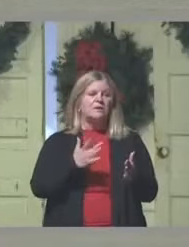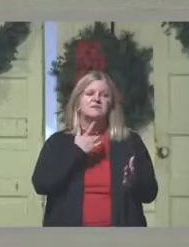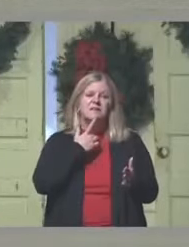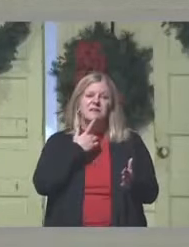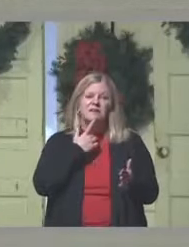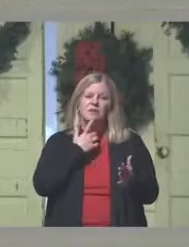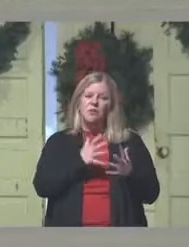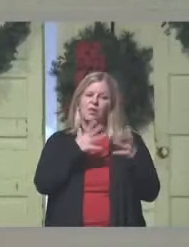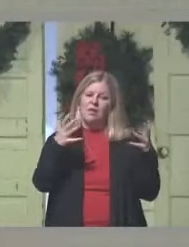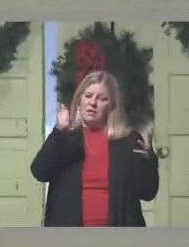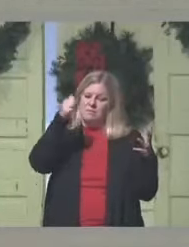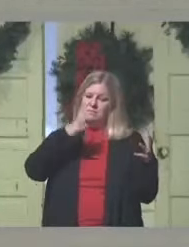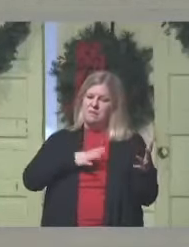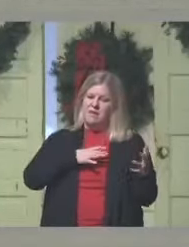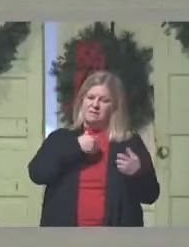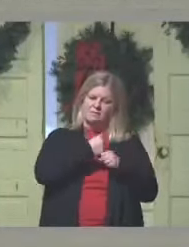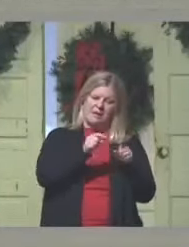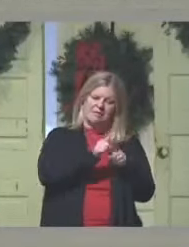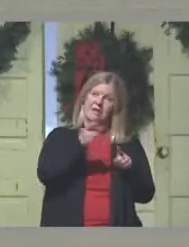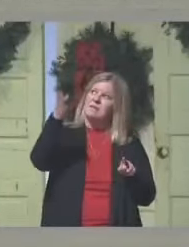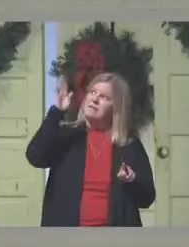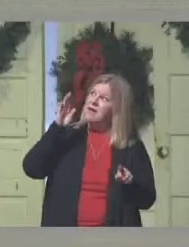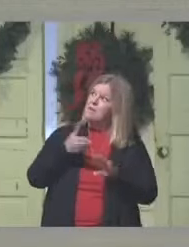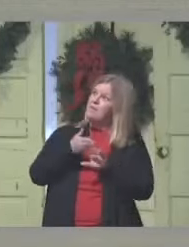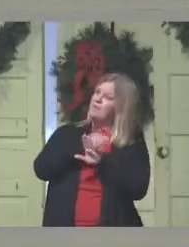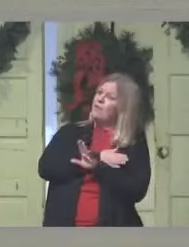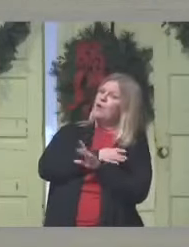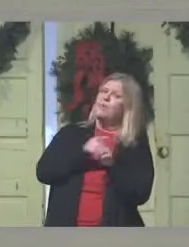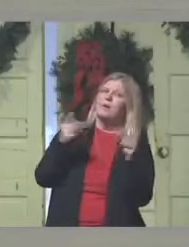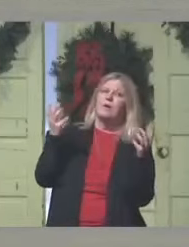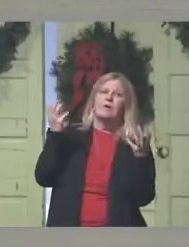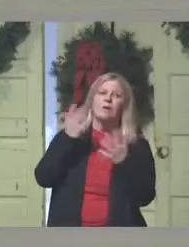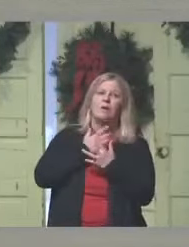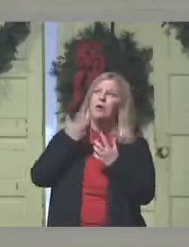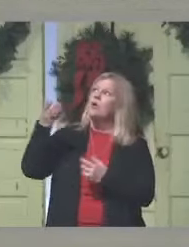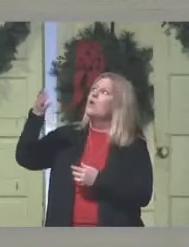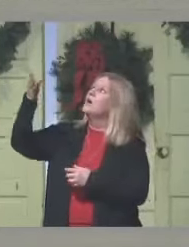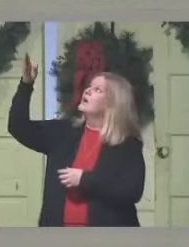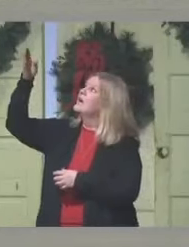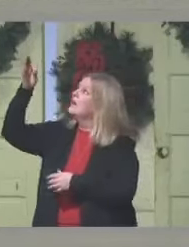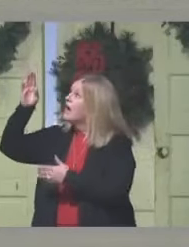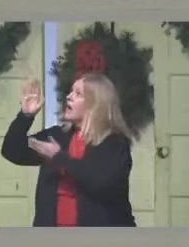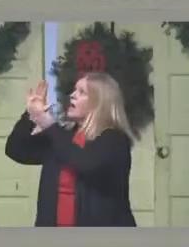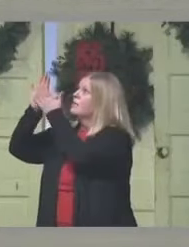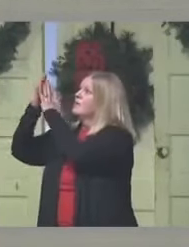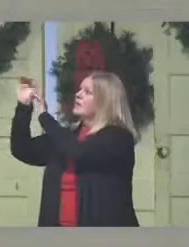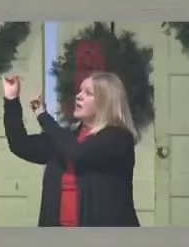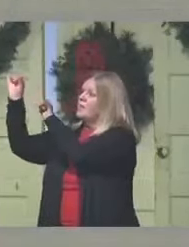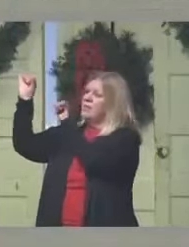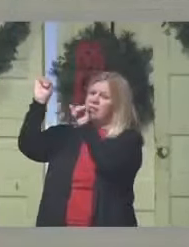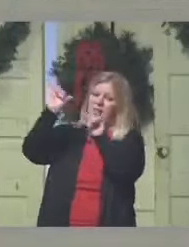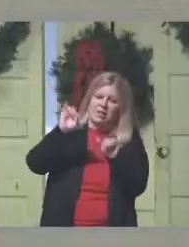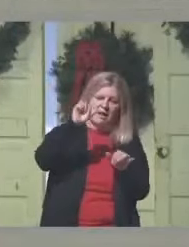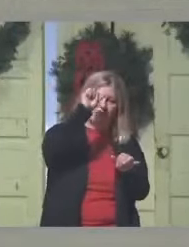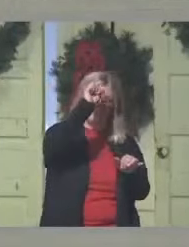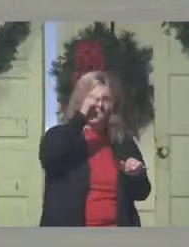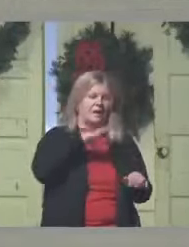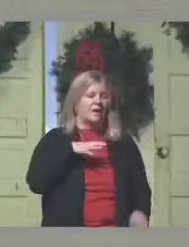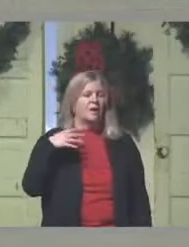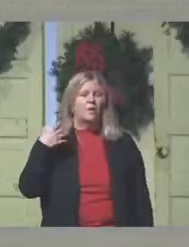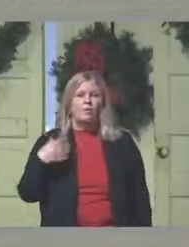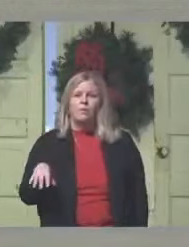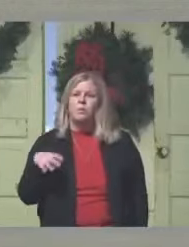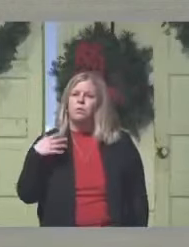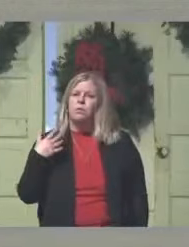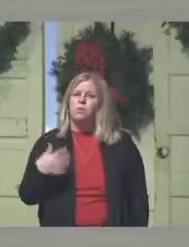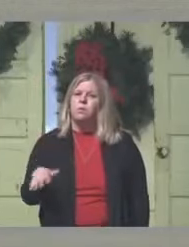that man was made like God before. Oh, but that God should be made like man, much more. The